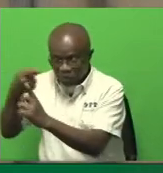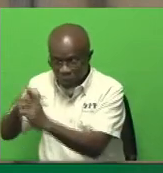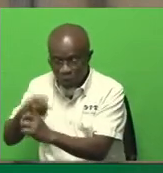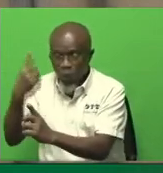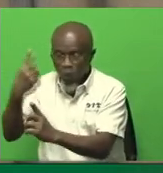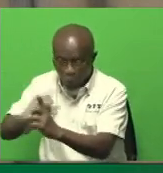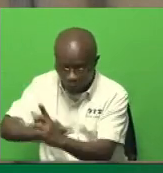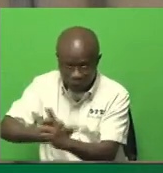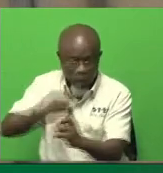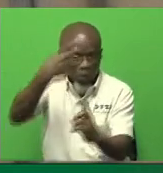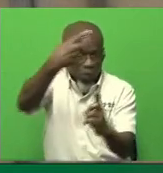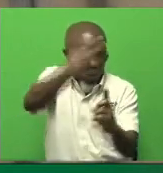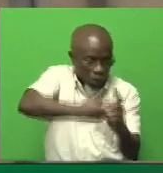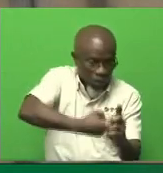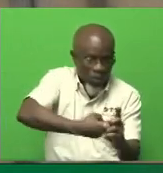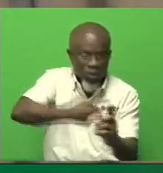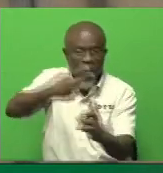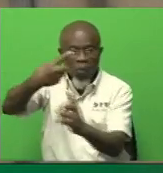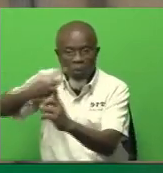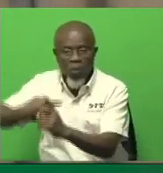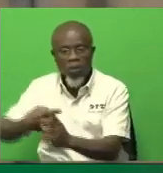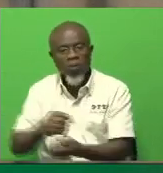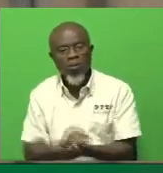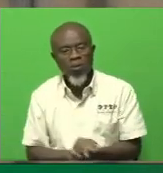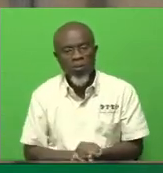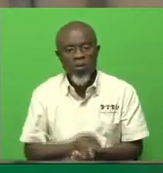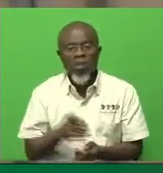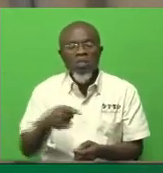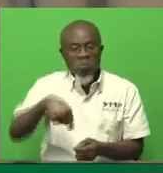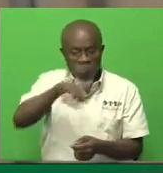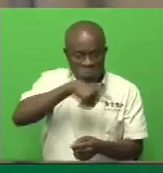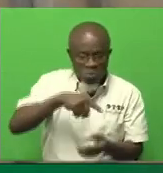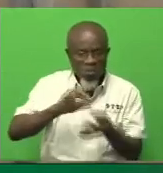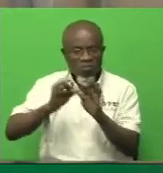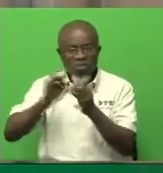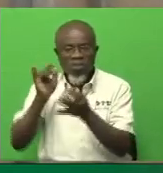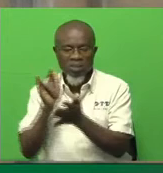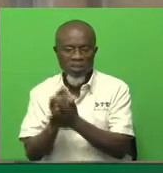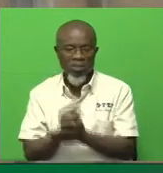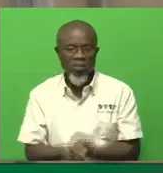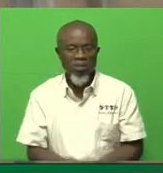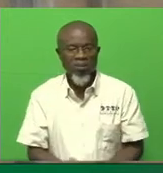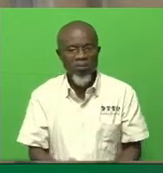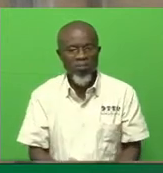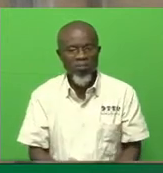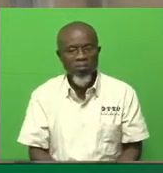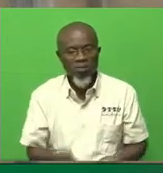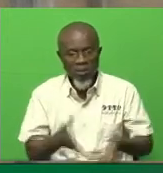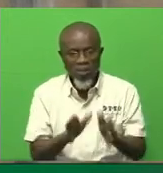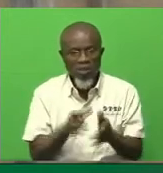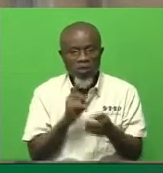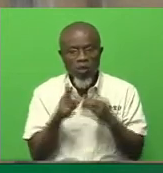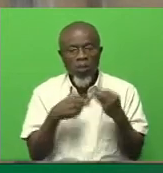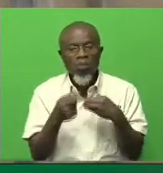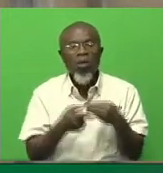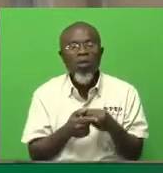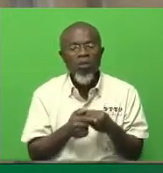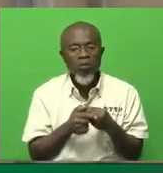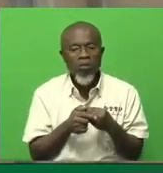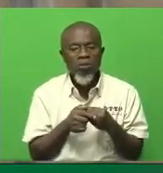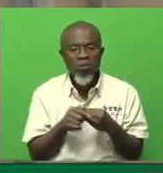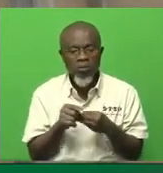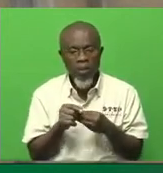nothing it is we fix that let's talk about neonia tell material did he